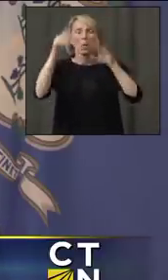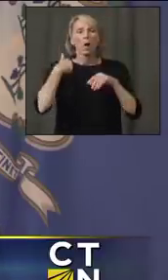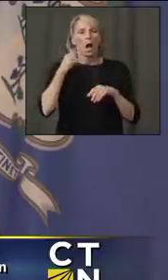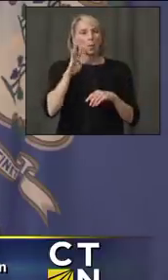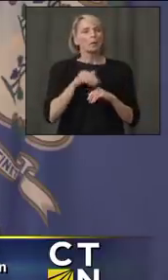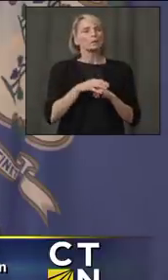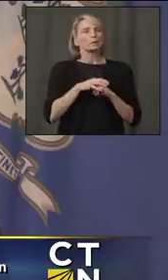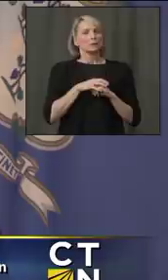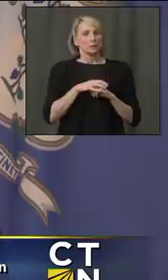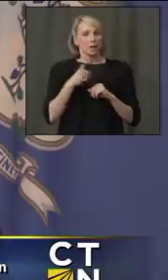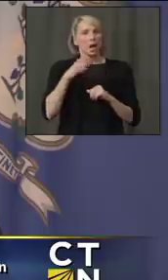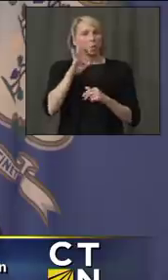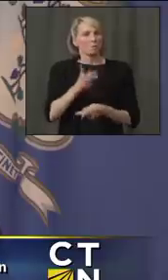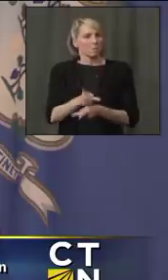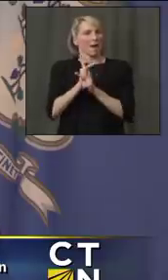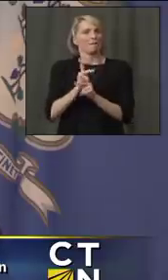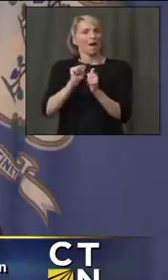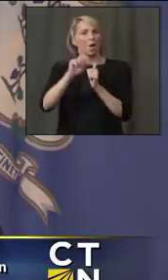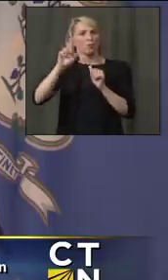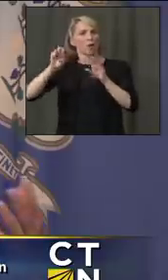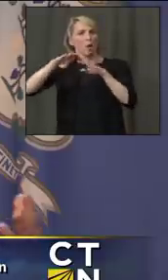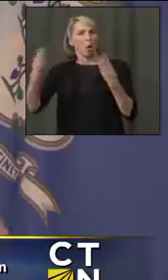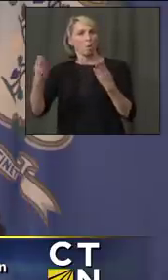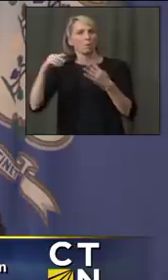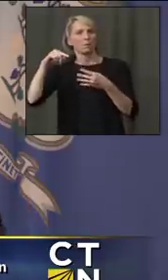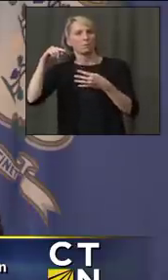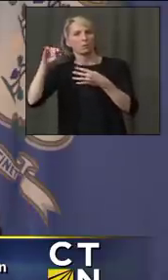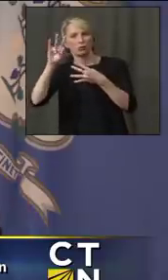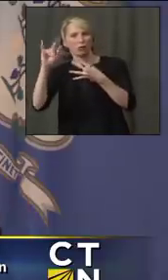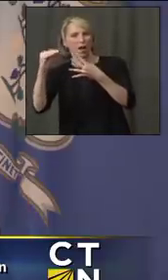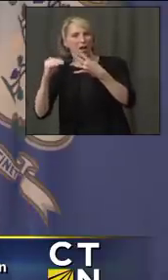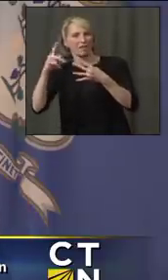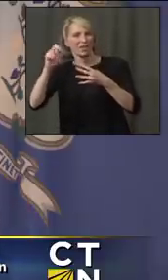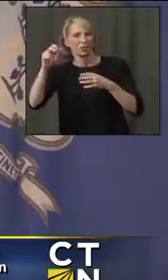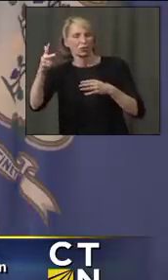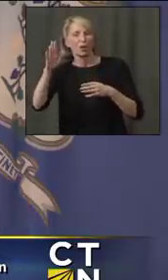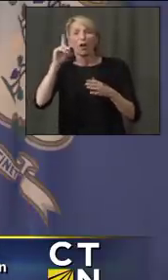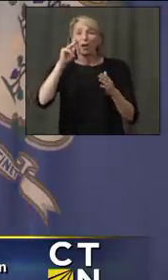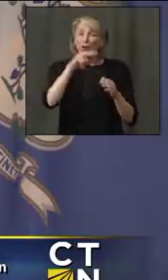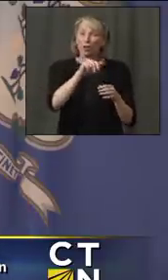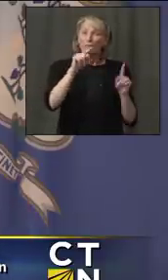Arizona, Texas, and Florida, it shows you that things can change very quickly.